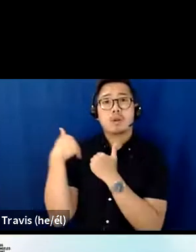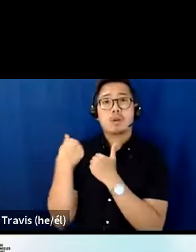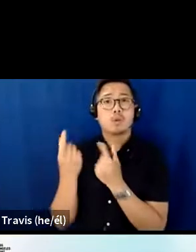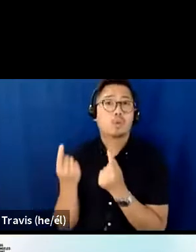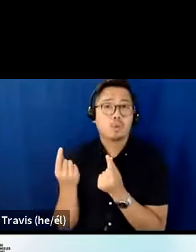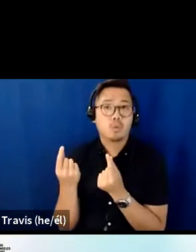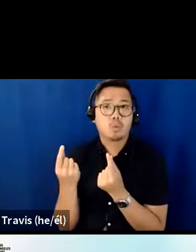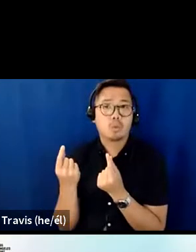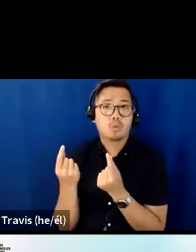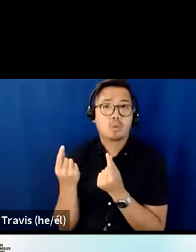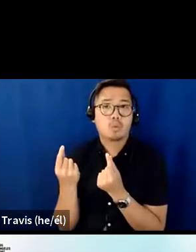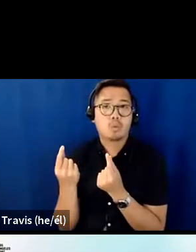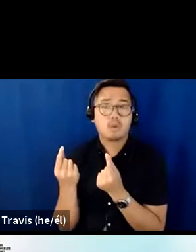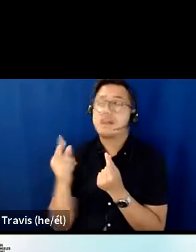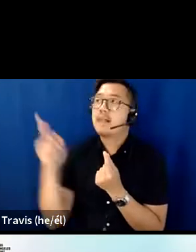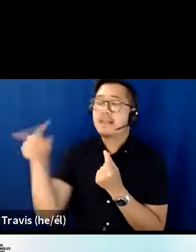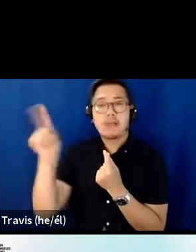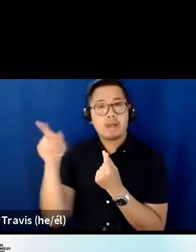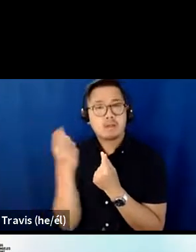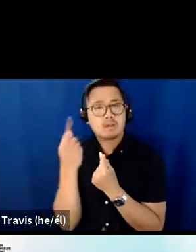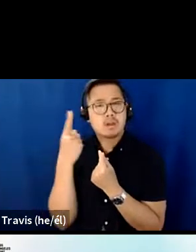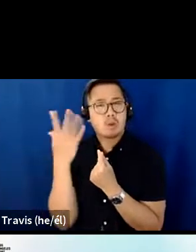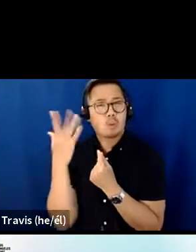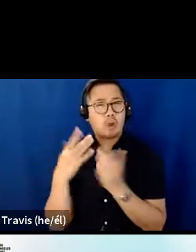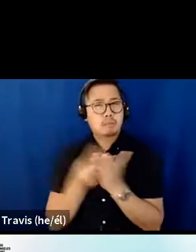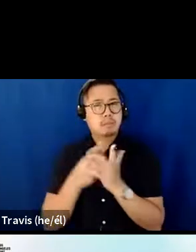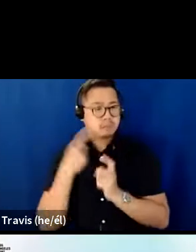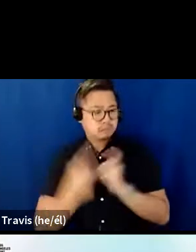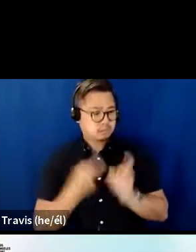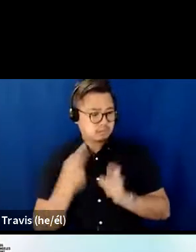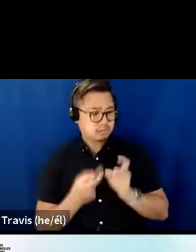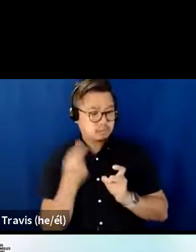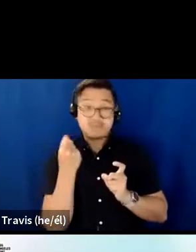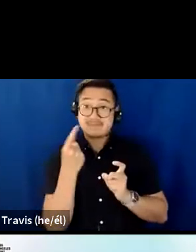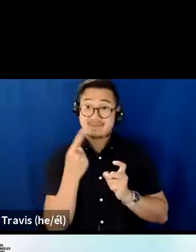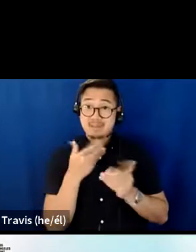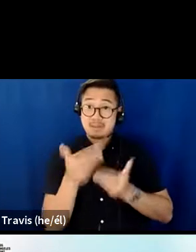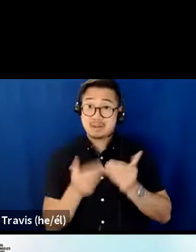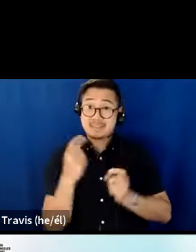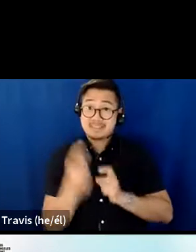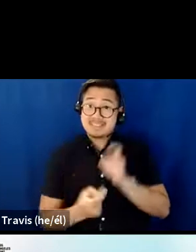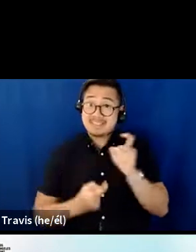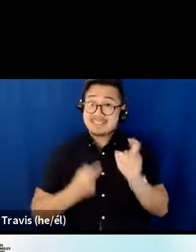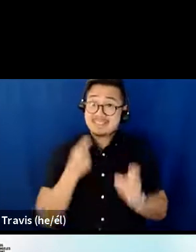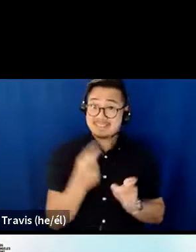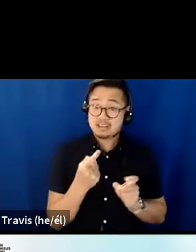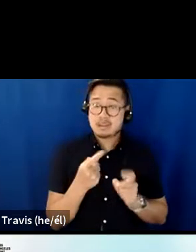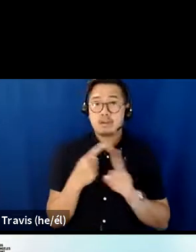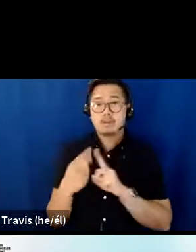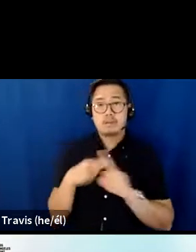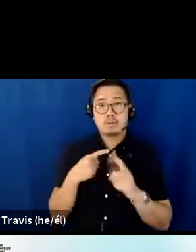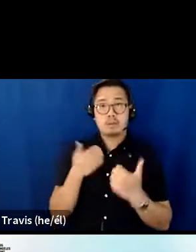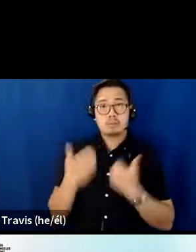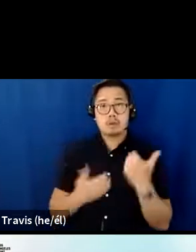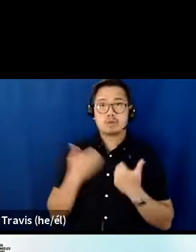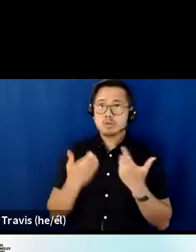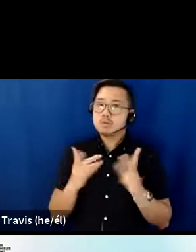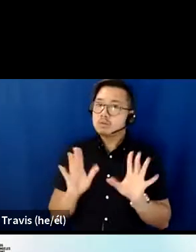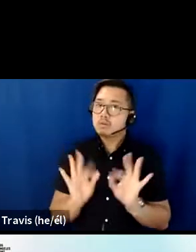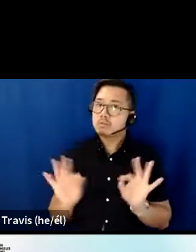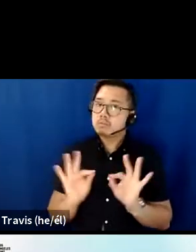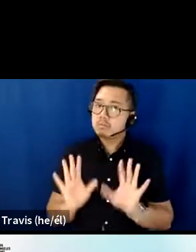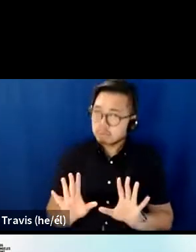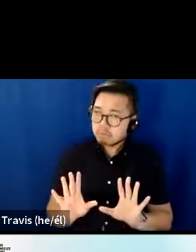understand why they're giving. Again, because giving, right, from a charity and an emotional standpoint is one thing, but